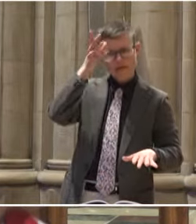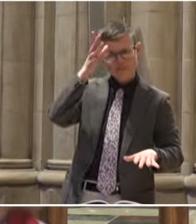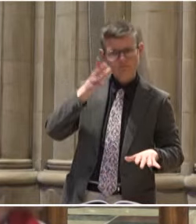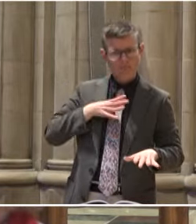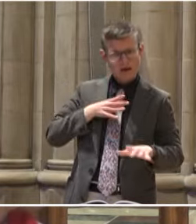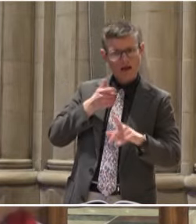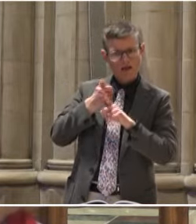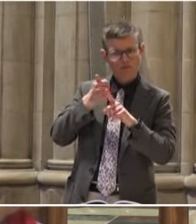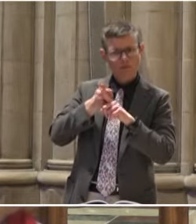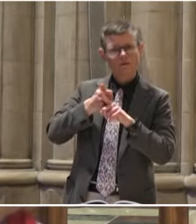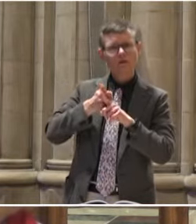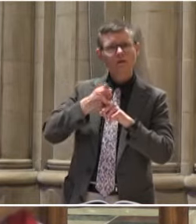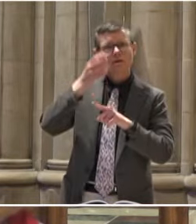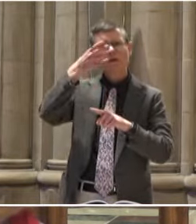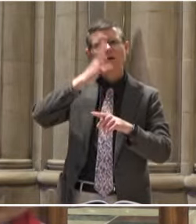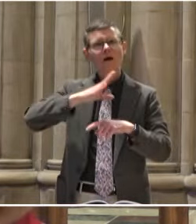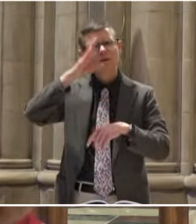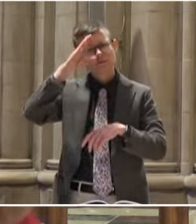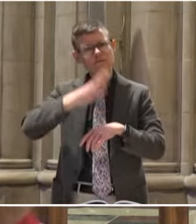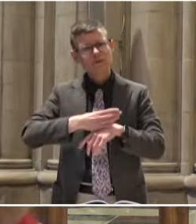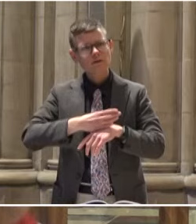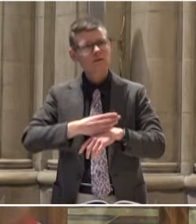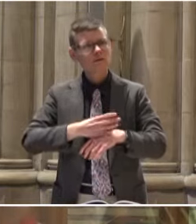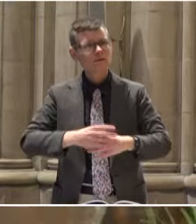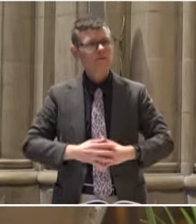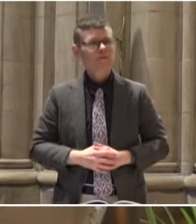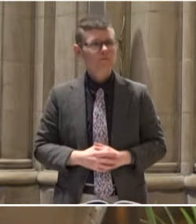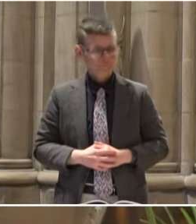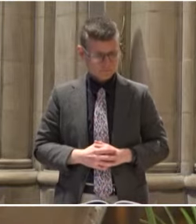was God's son."